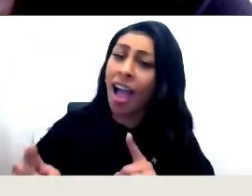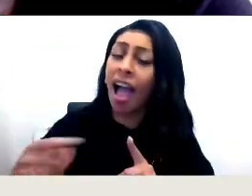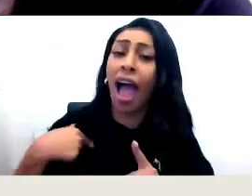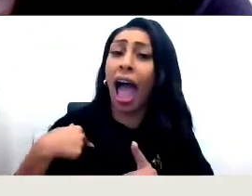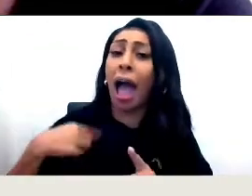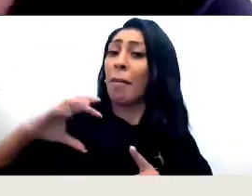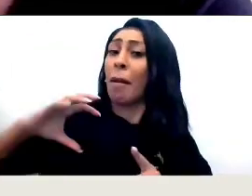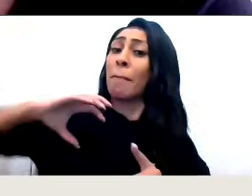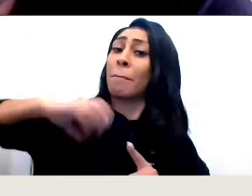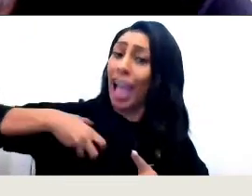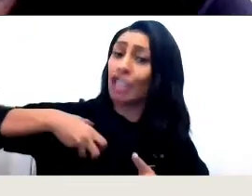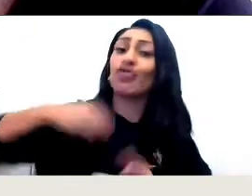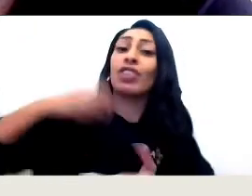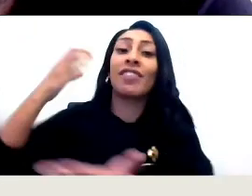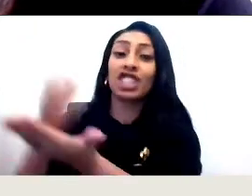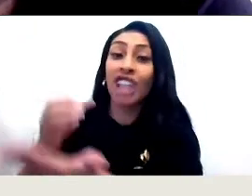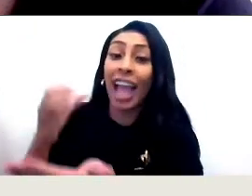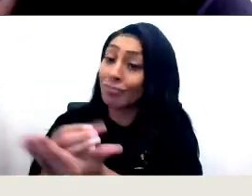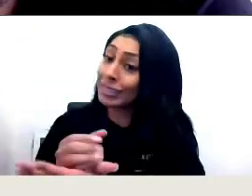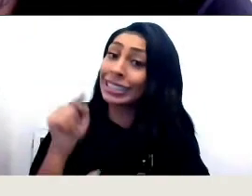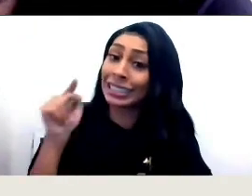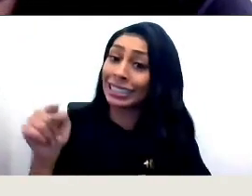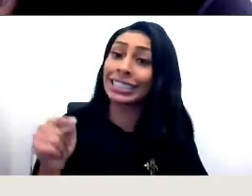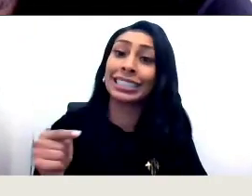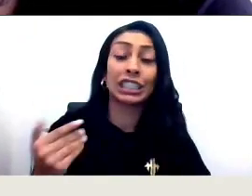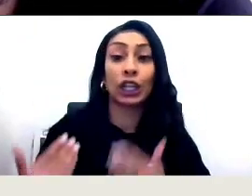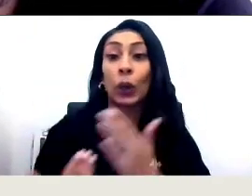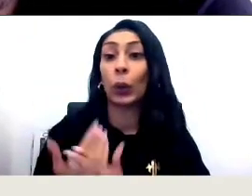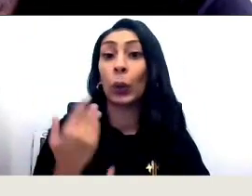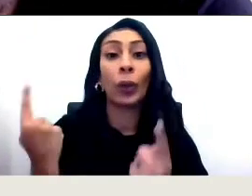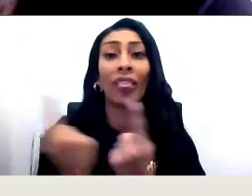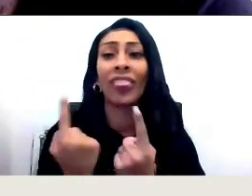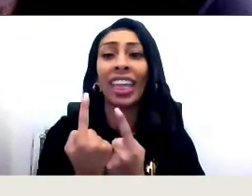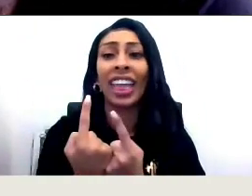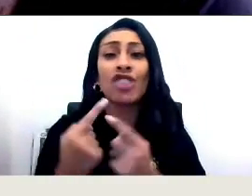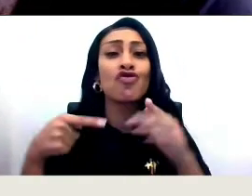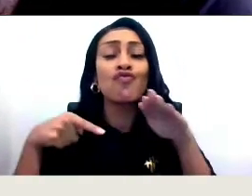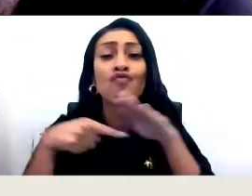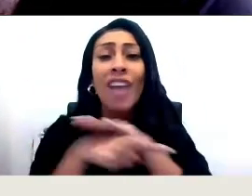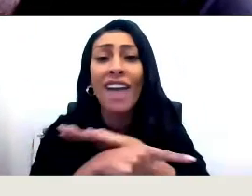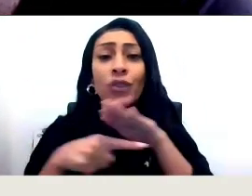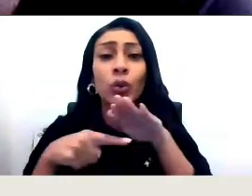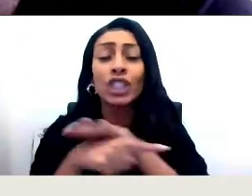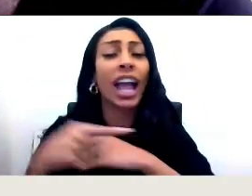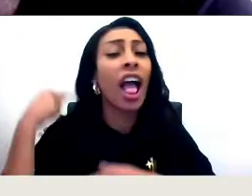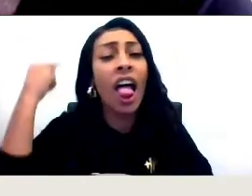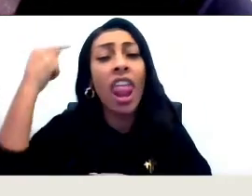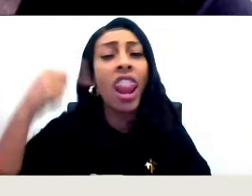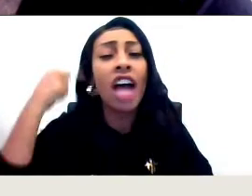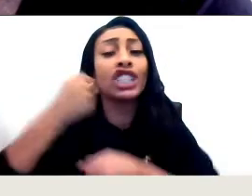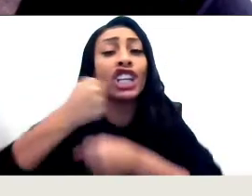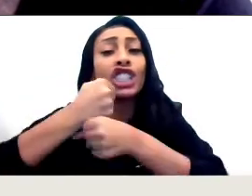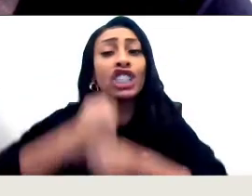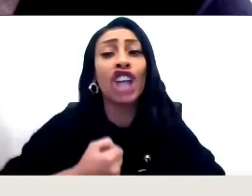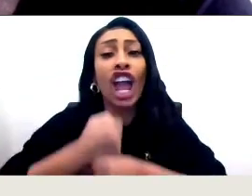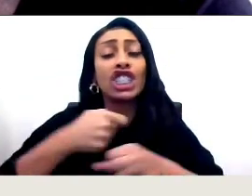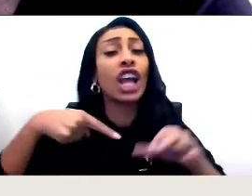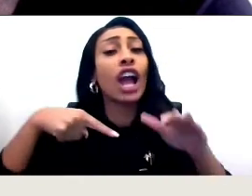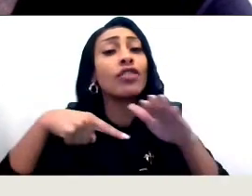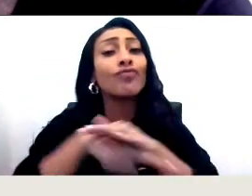One that's a new thing, which is a refugee. It's called the London Church's Refugee